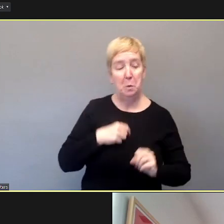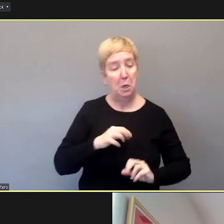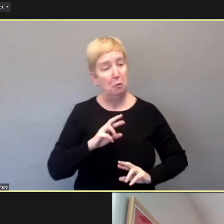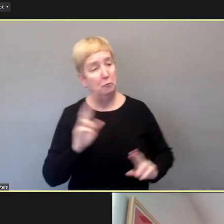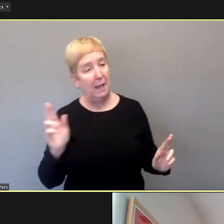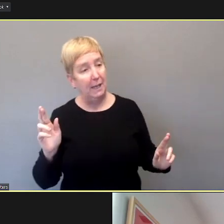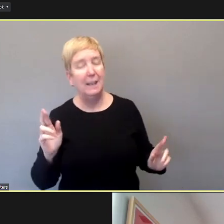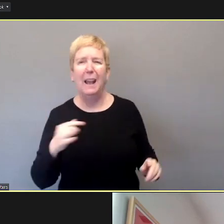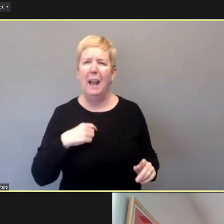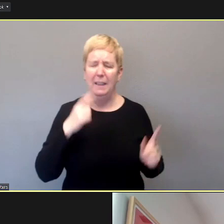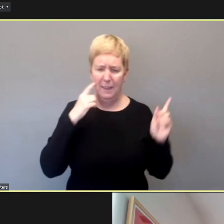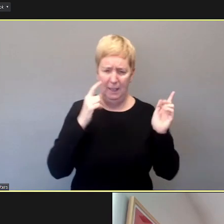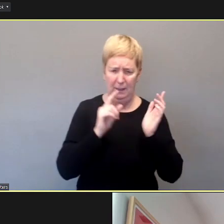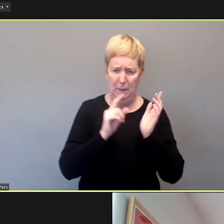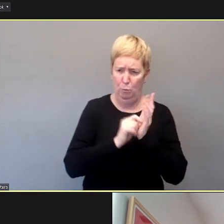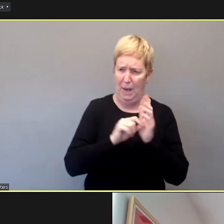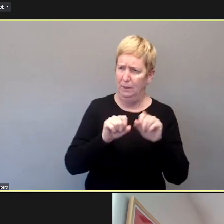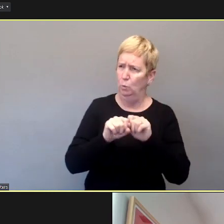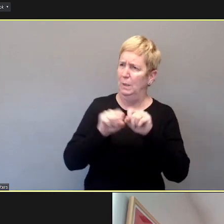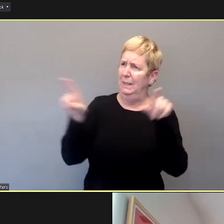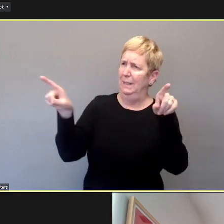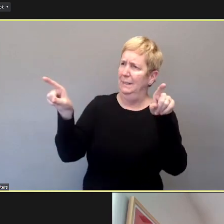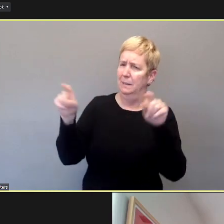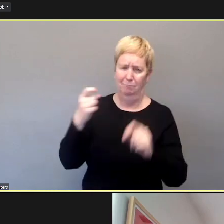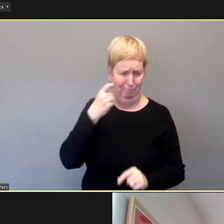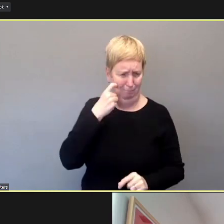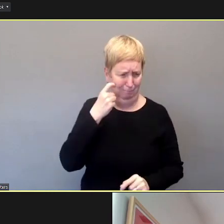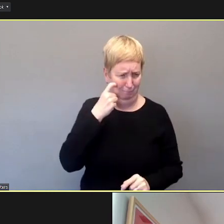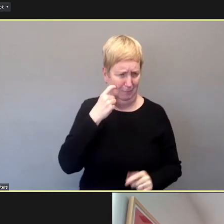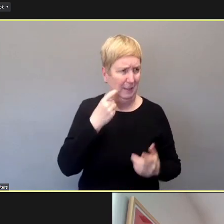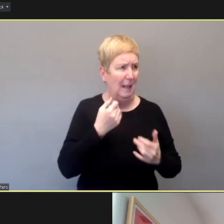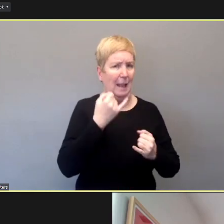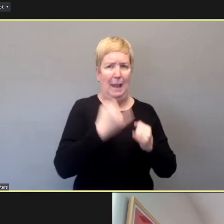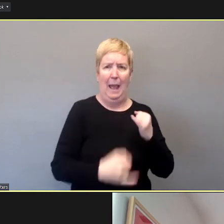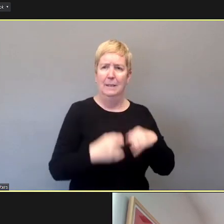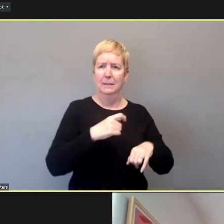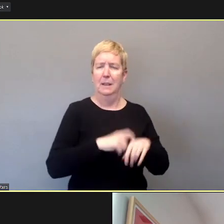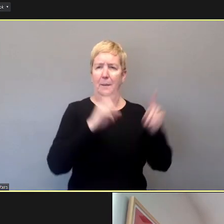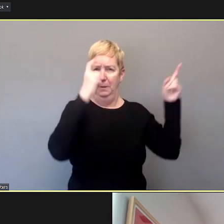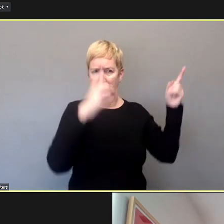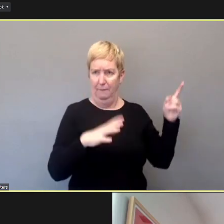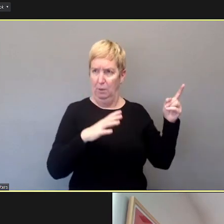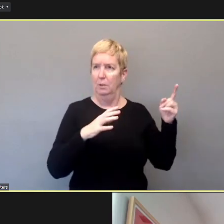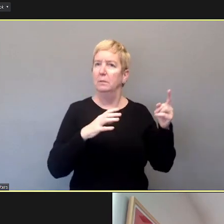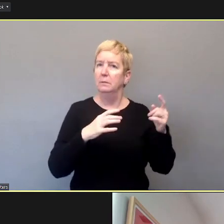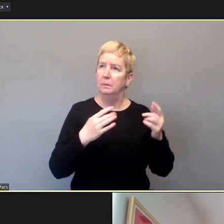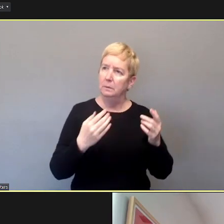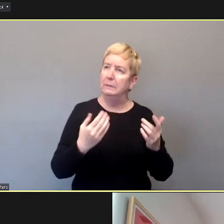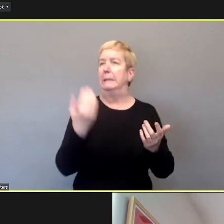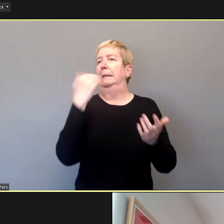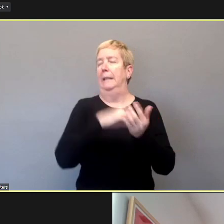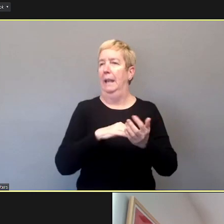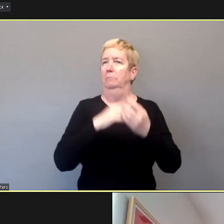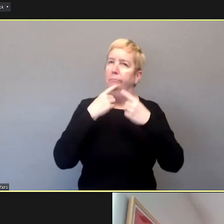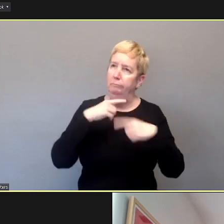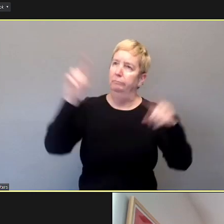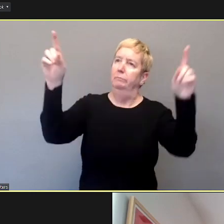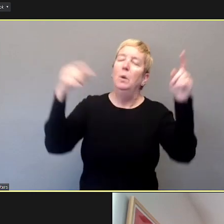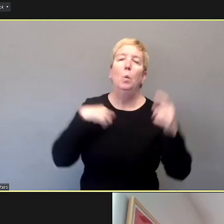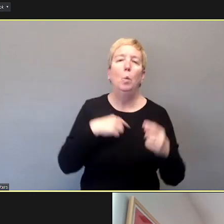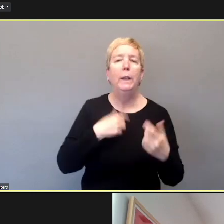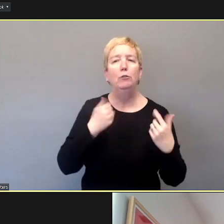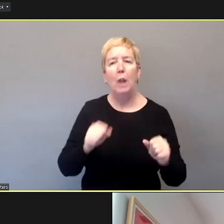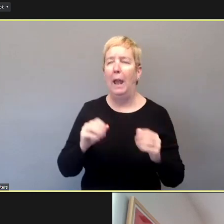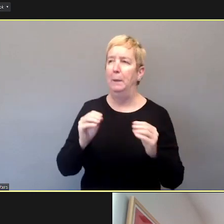press release that we sent out with the most recent renewal of the mask mandate, we tried to be more optimistic. I think I